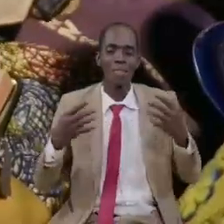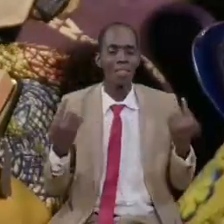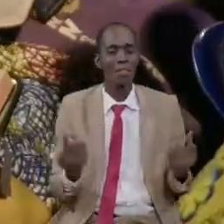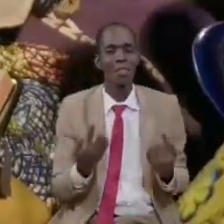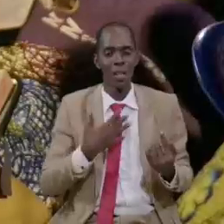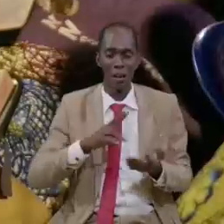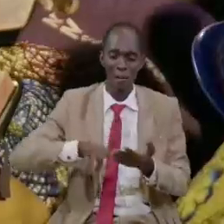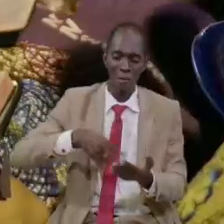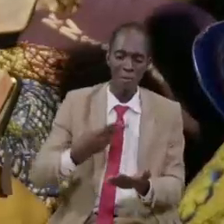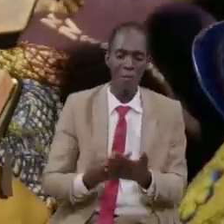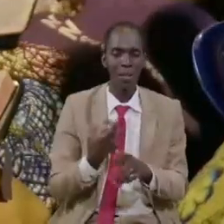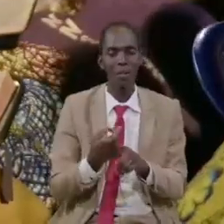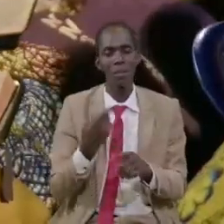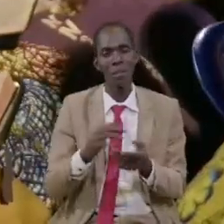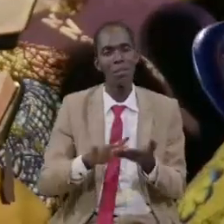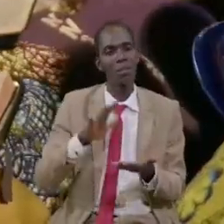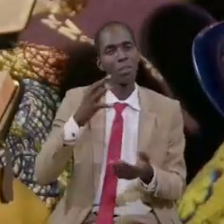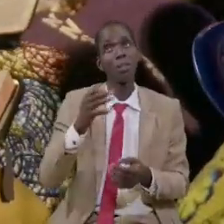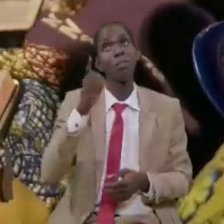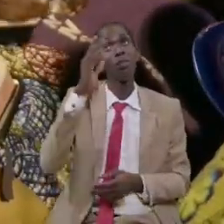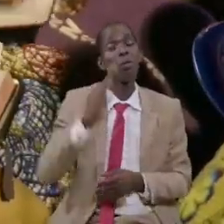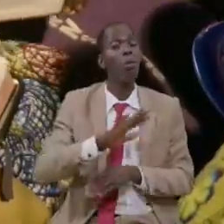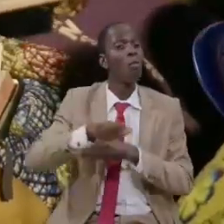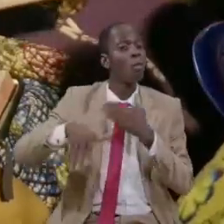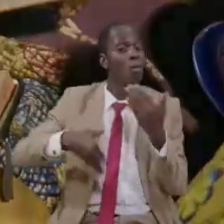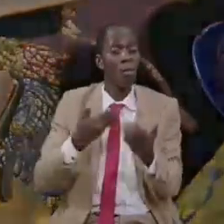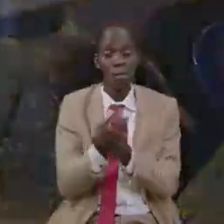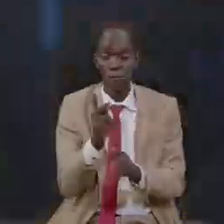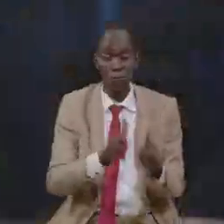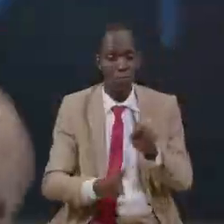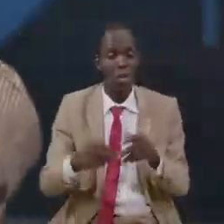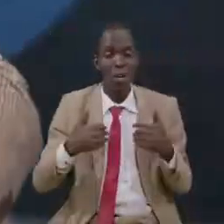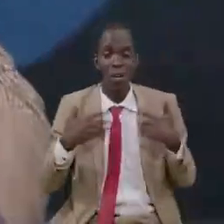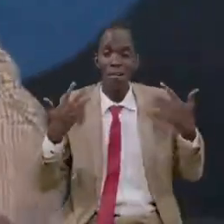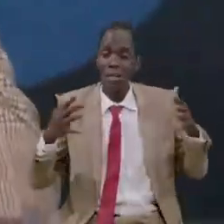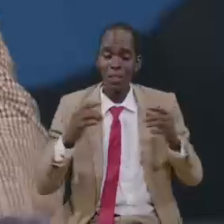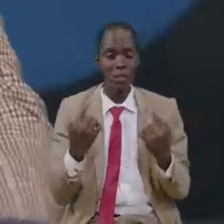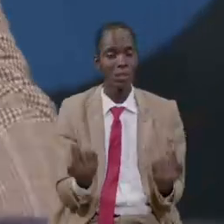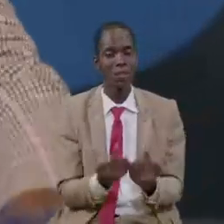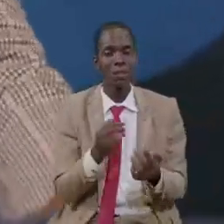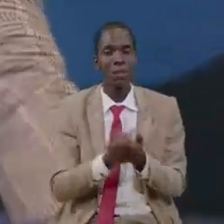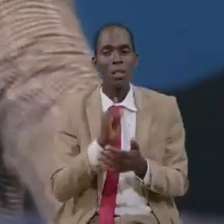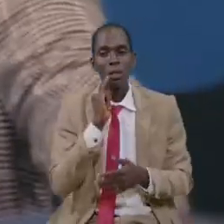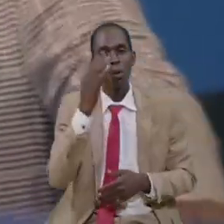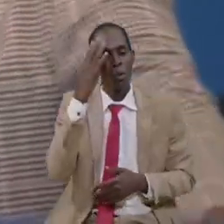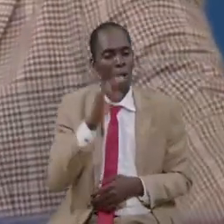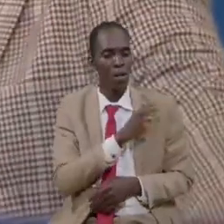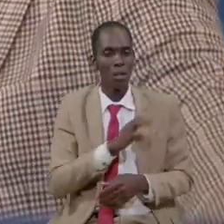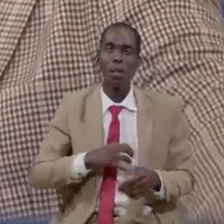glory of God. All have sinned. That's the reason why Christ came to be the